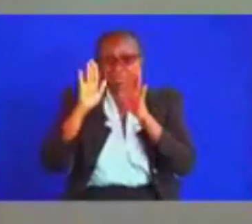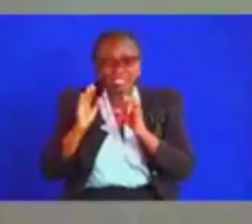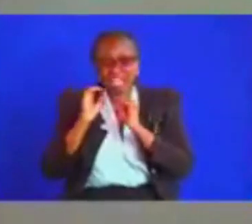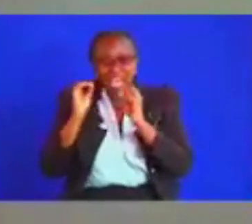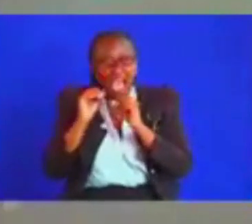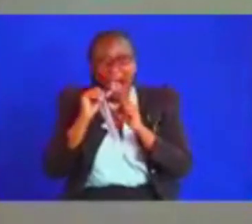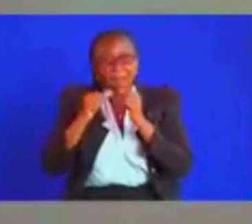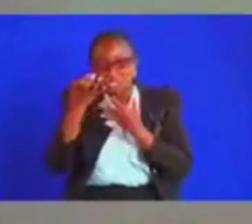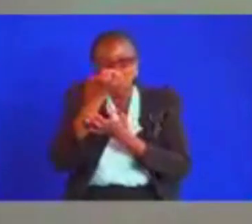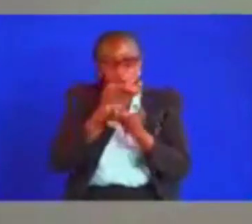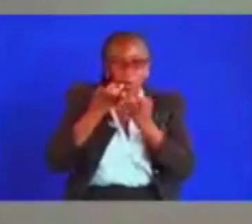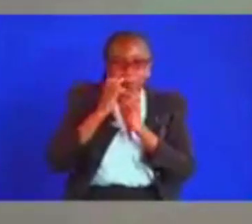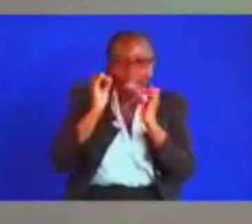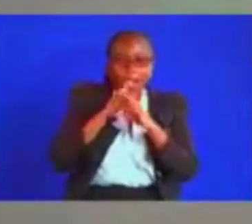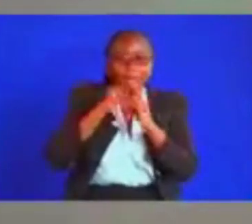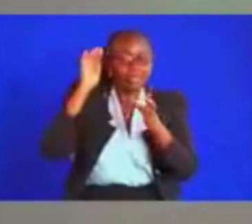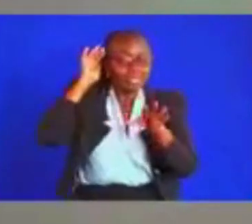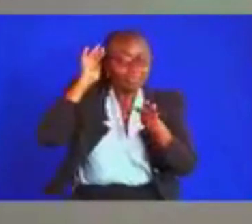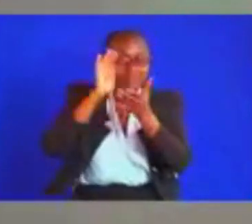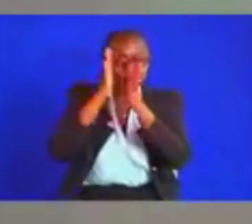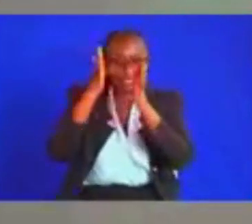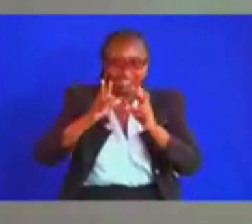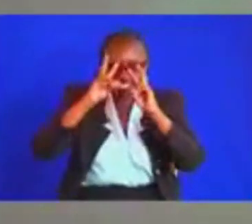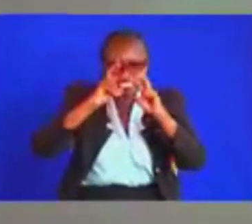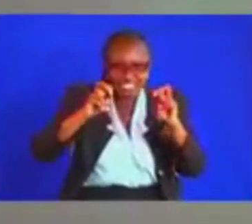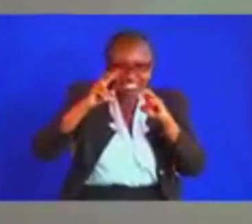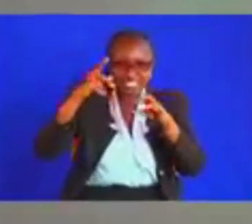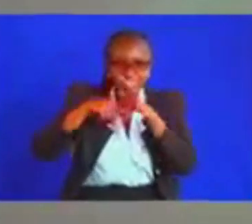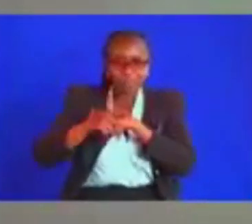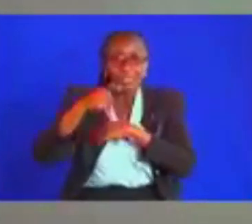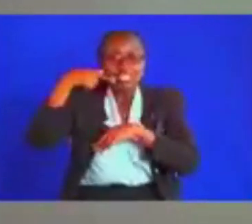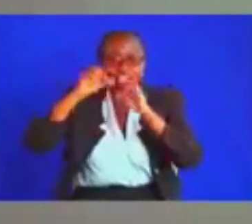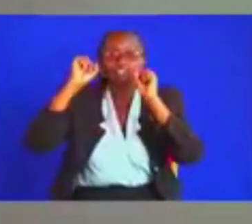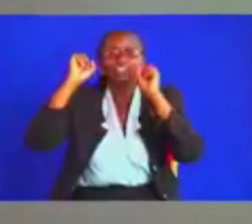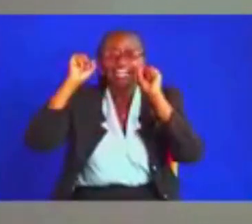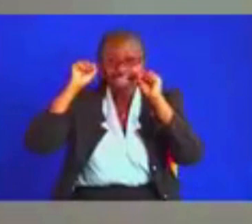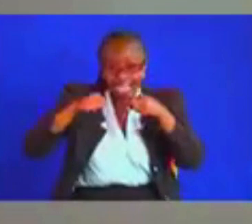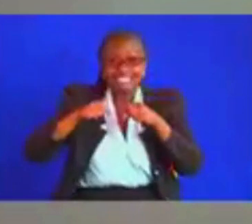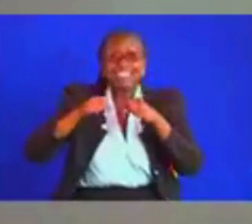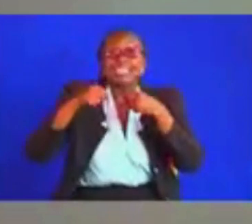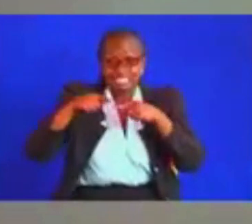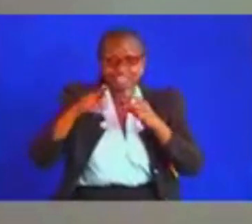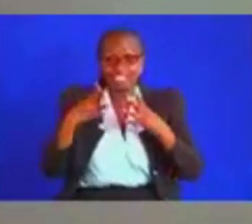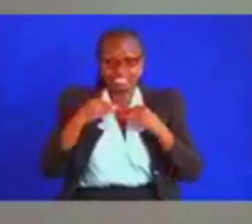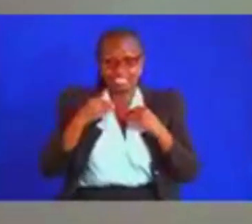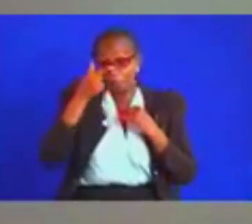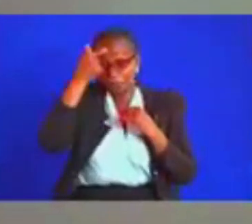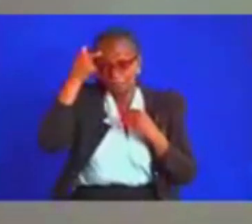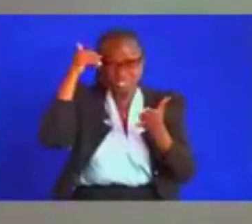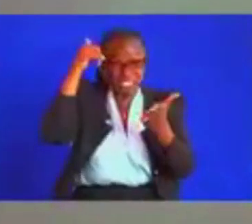economically, but when a believer examines this, it's still an agreeable dimension, because it is captured: